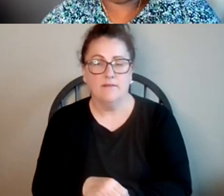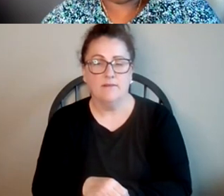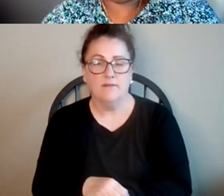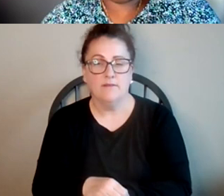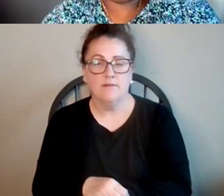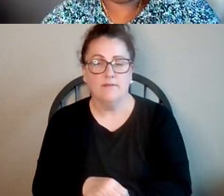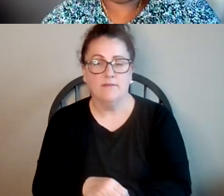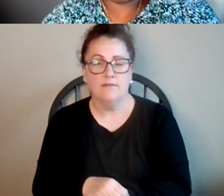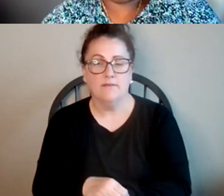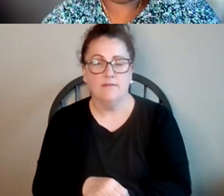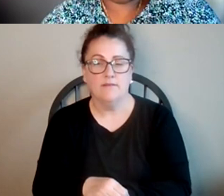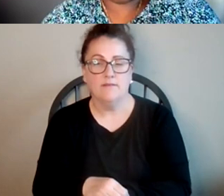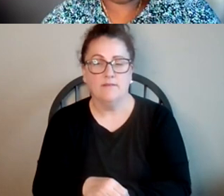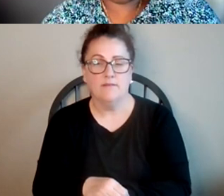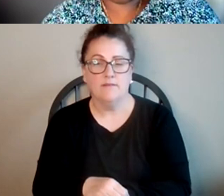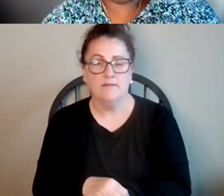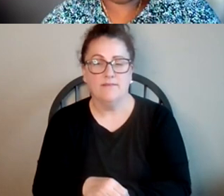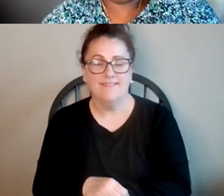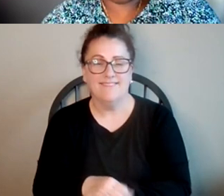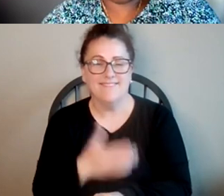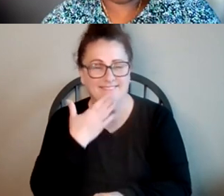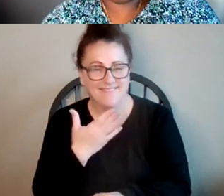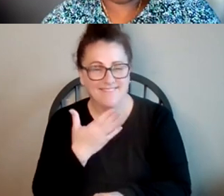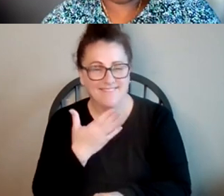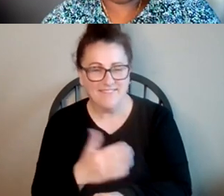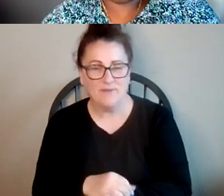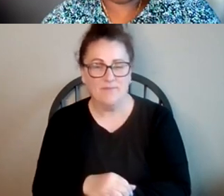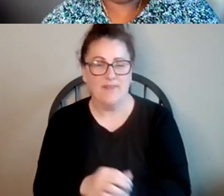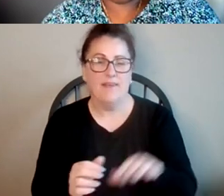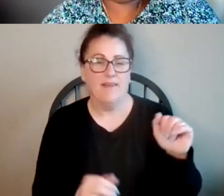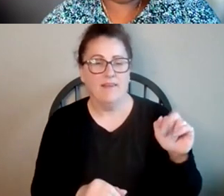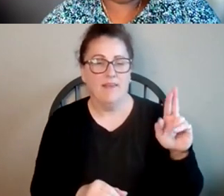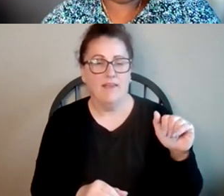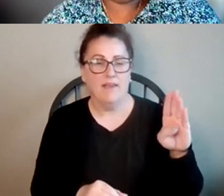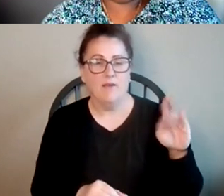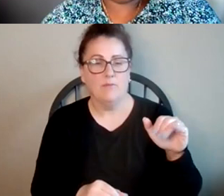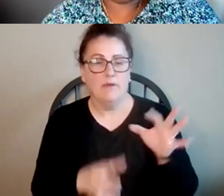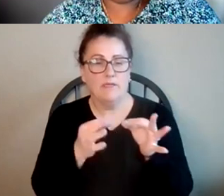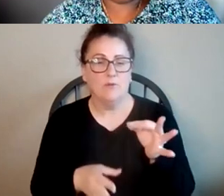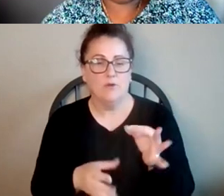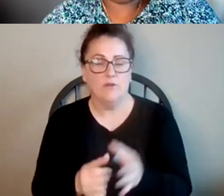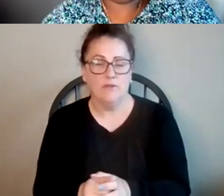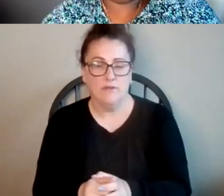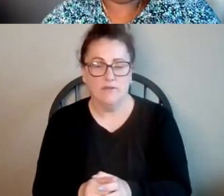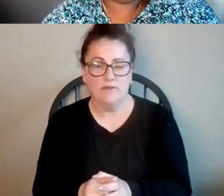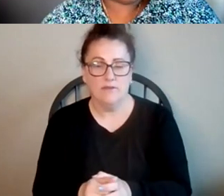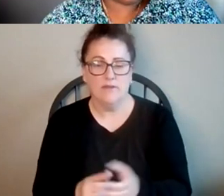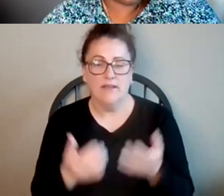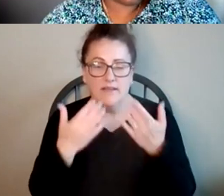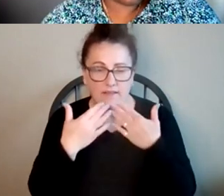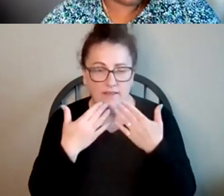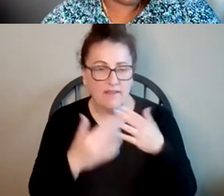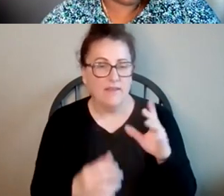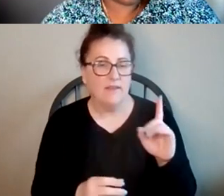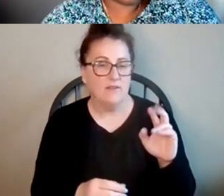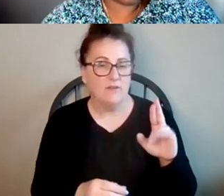français. Merci. Thank you. Thank you very much. And our Arabic interpreter tonight, please. Thank you, Dr. Edinger.